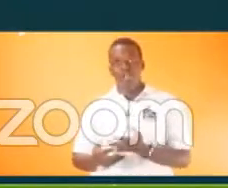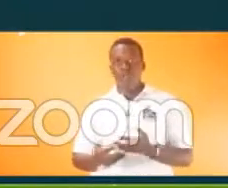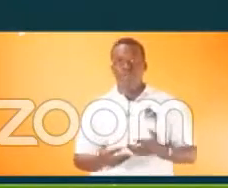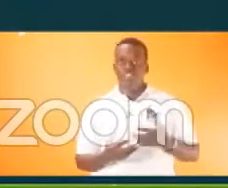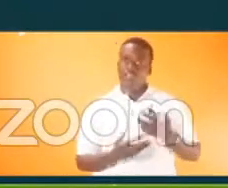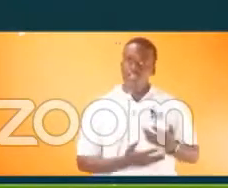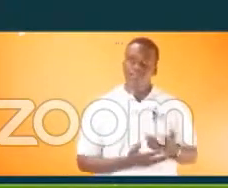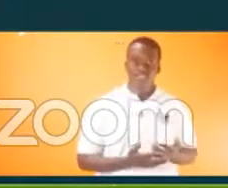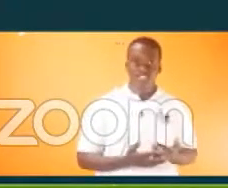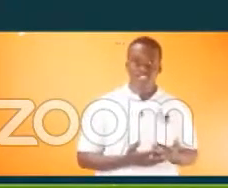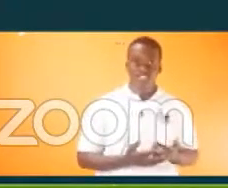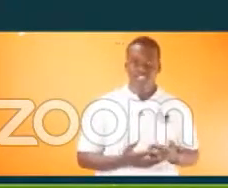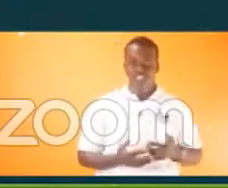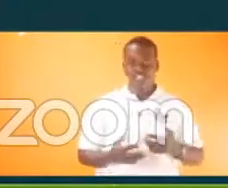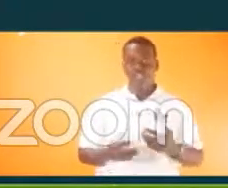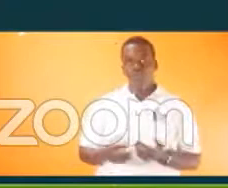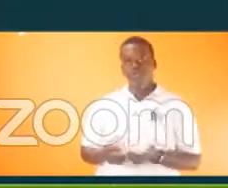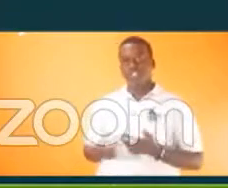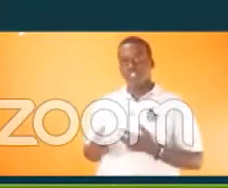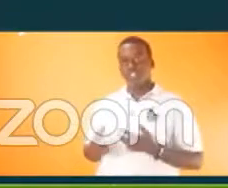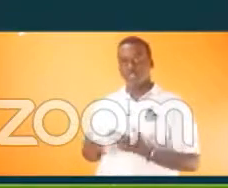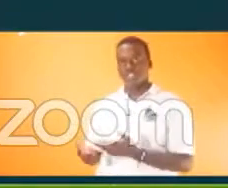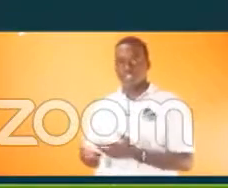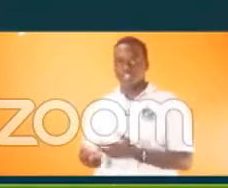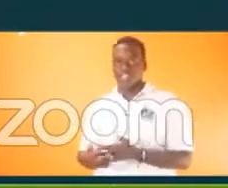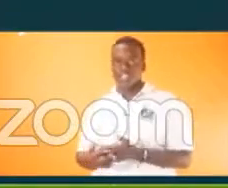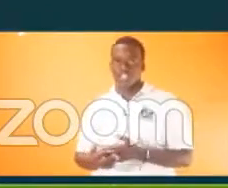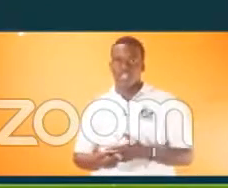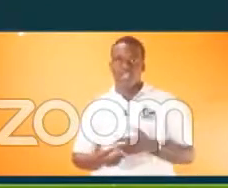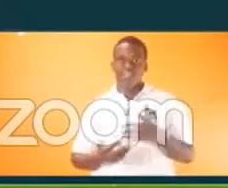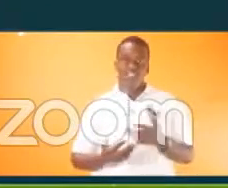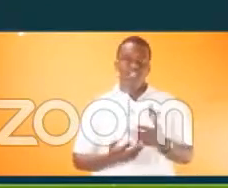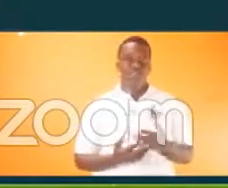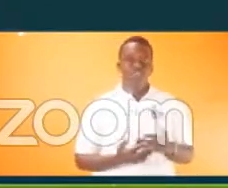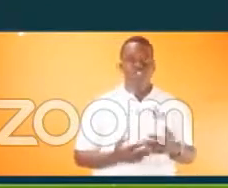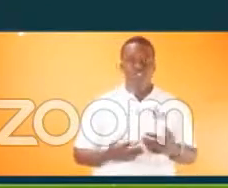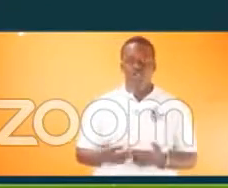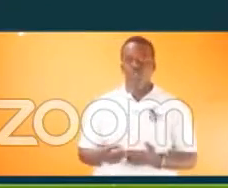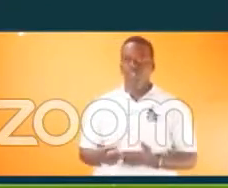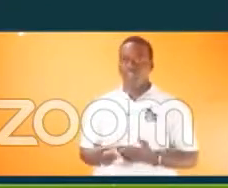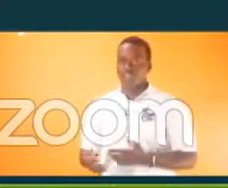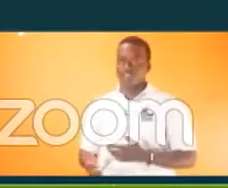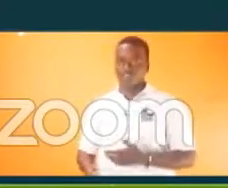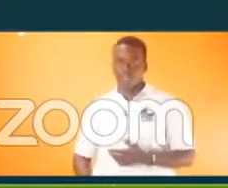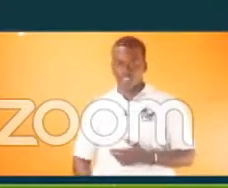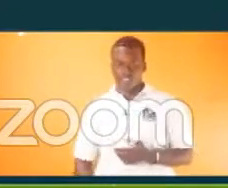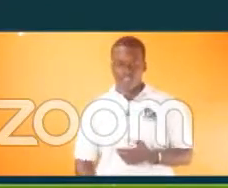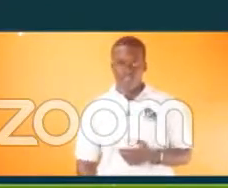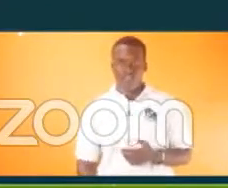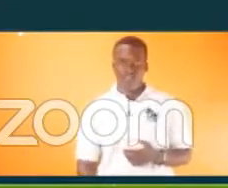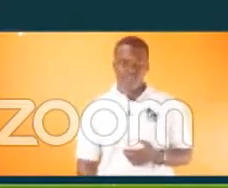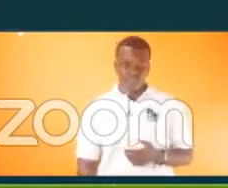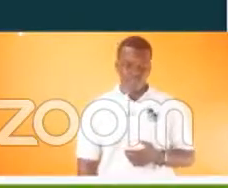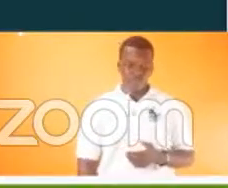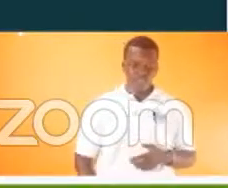agencies, hospitals and rehabilitation centers, wheelchair distribution organizations, and individual and corporate